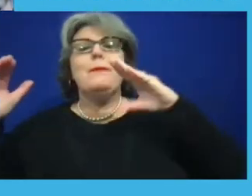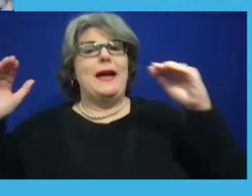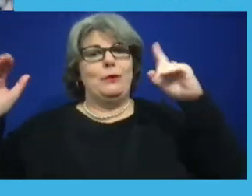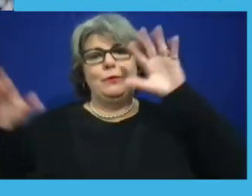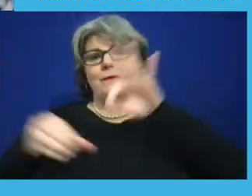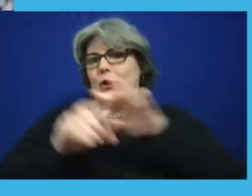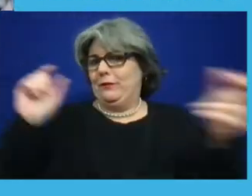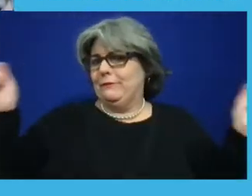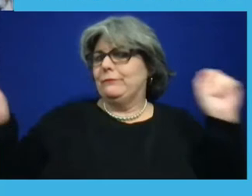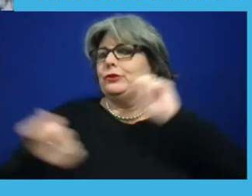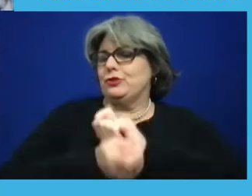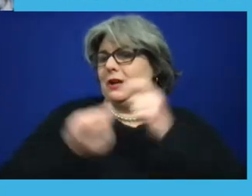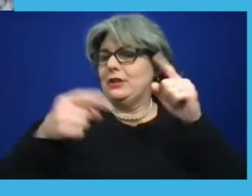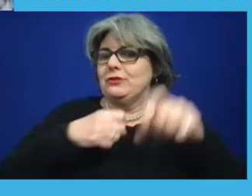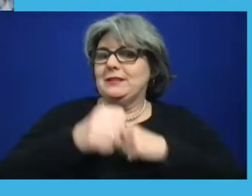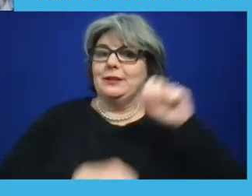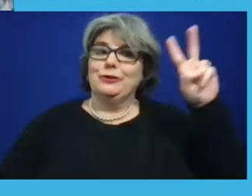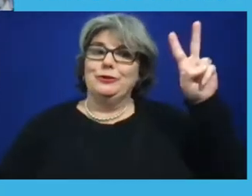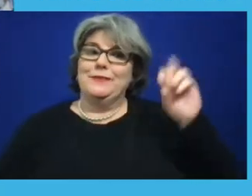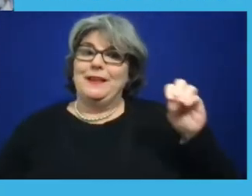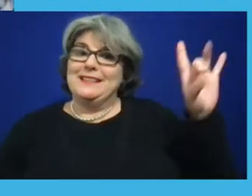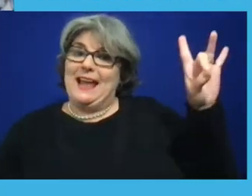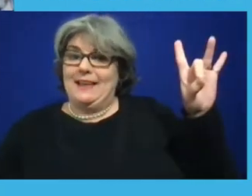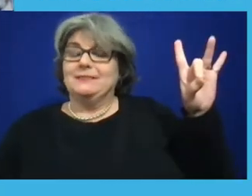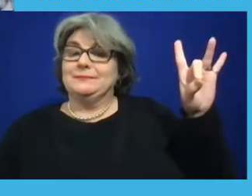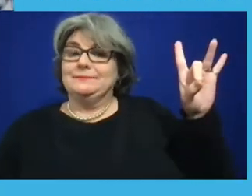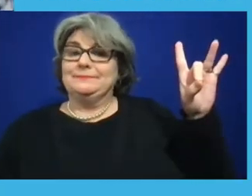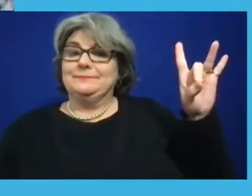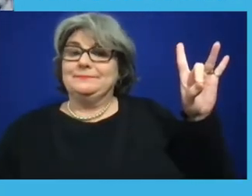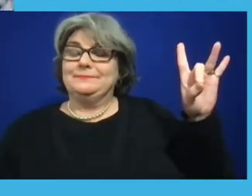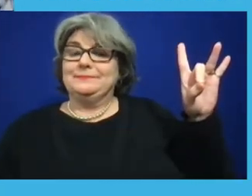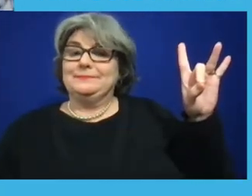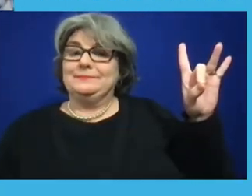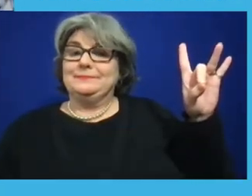of politics and voted for hope and for change.